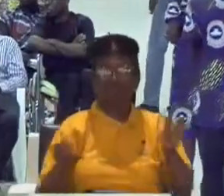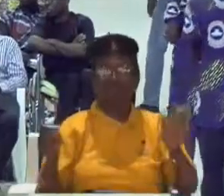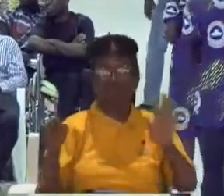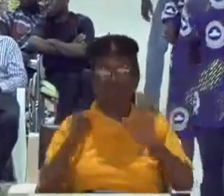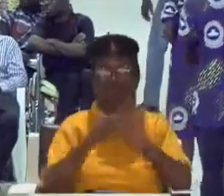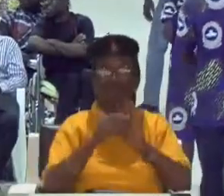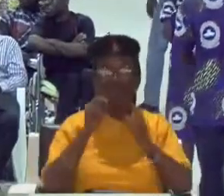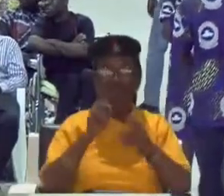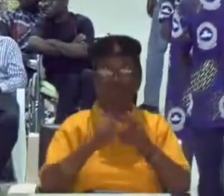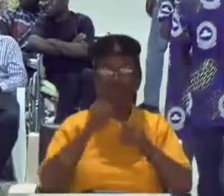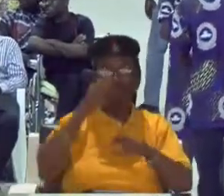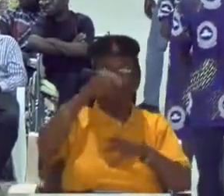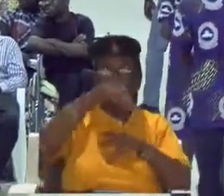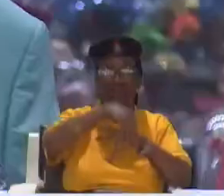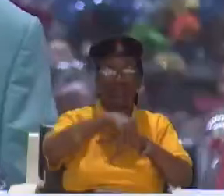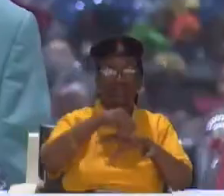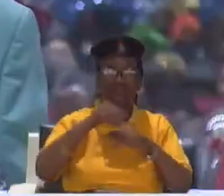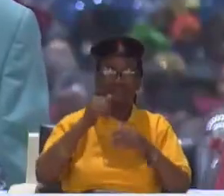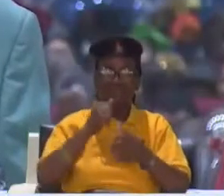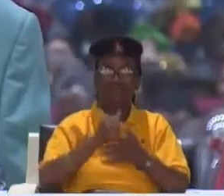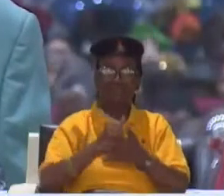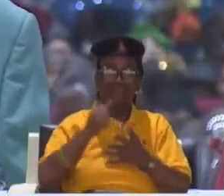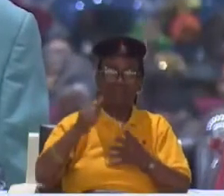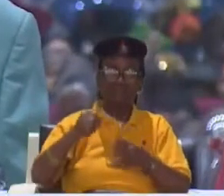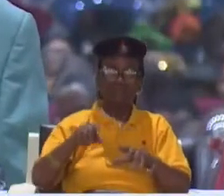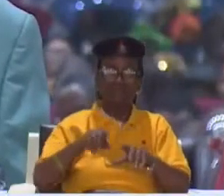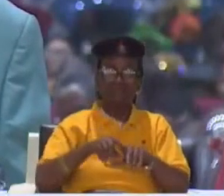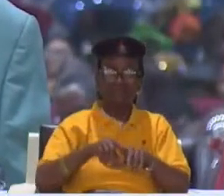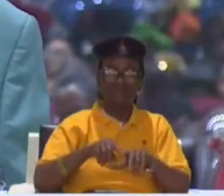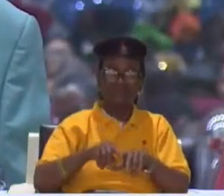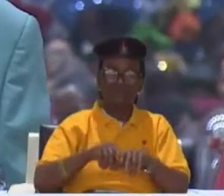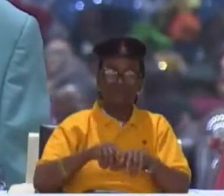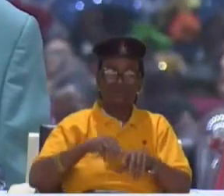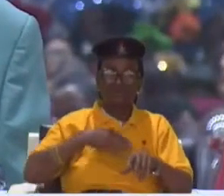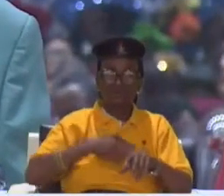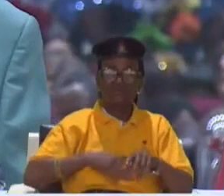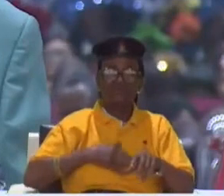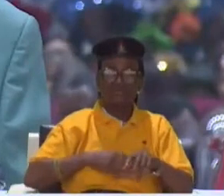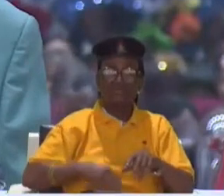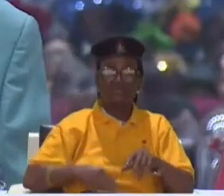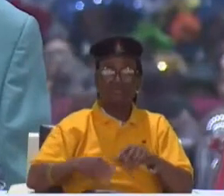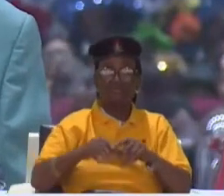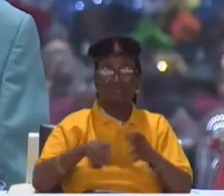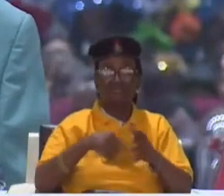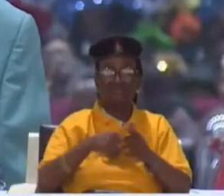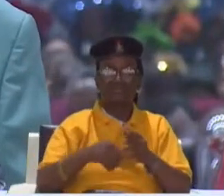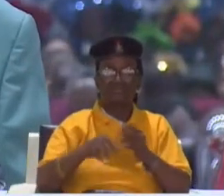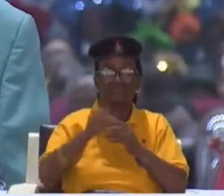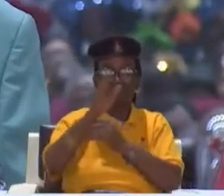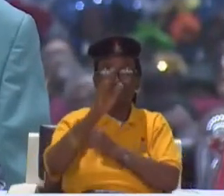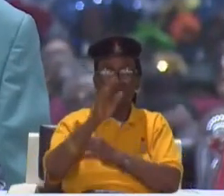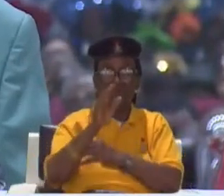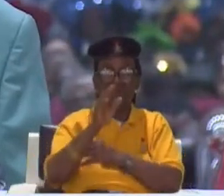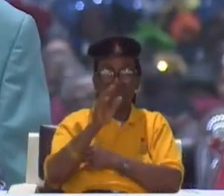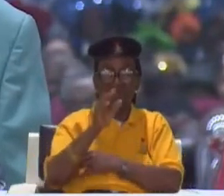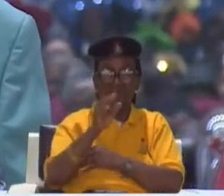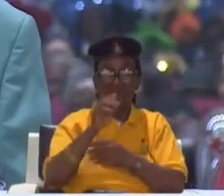Amen. Now, so this God sits in heaven,